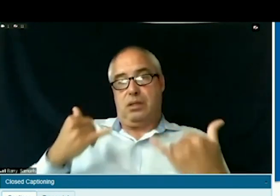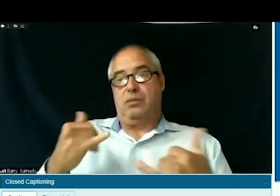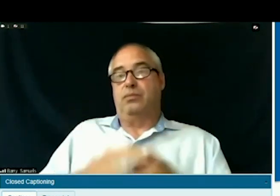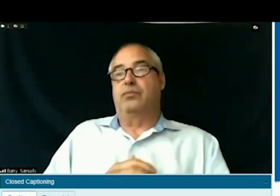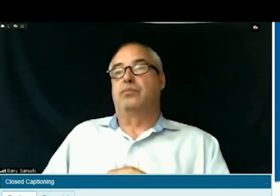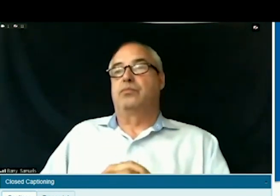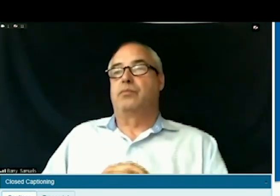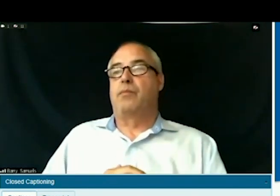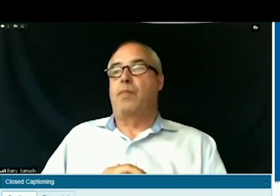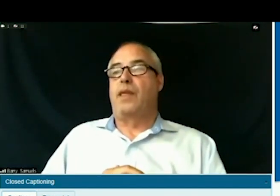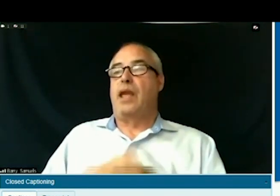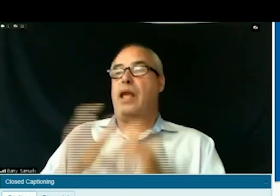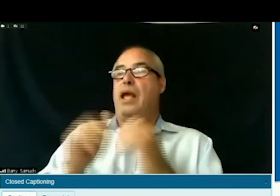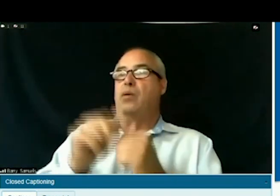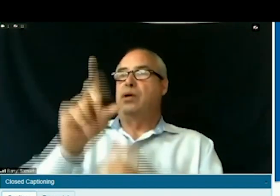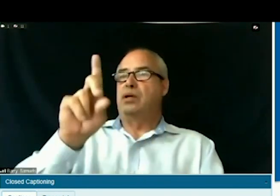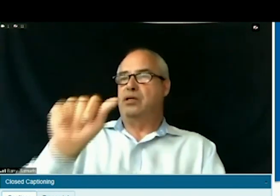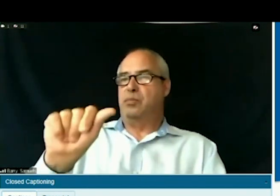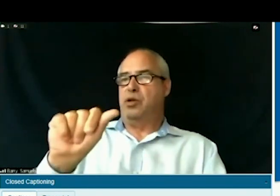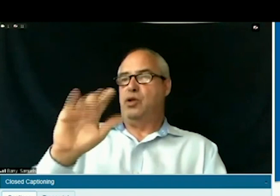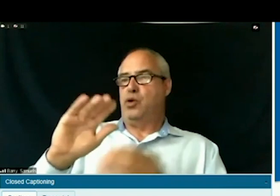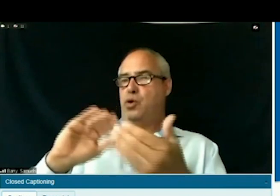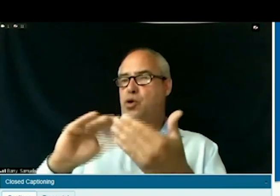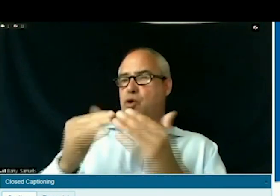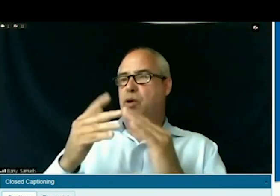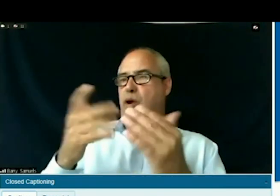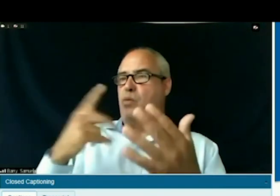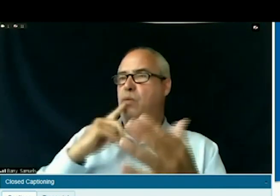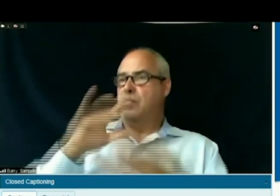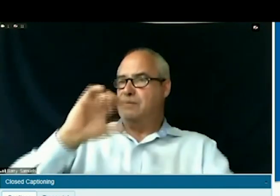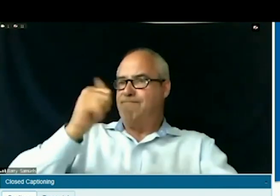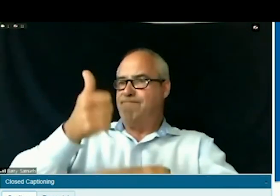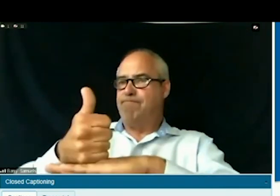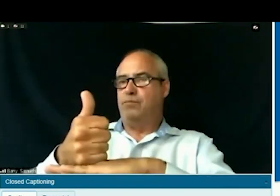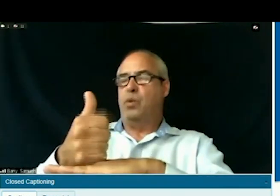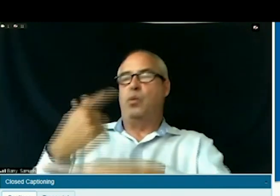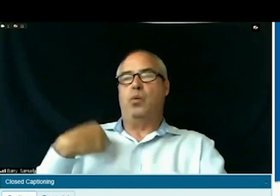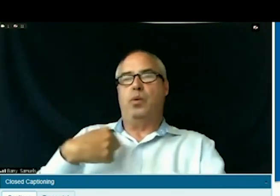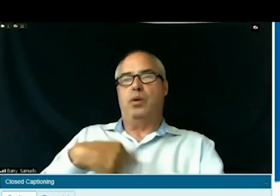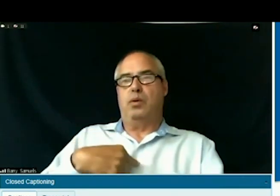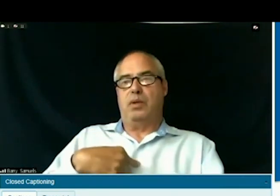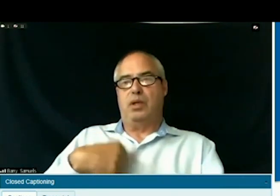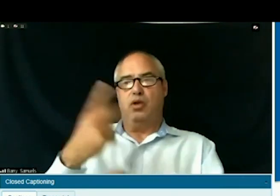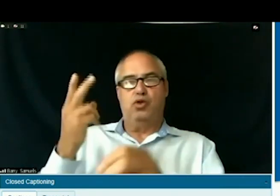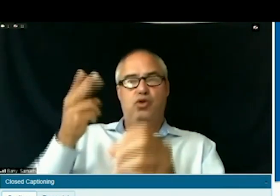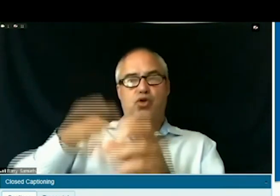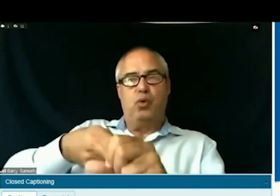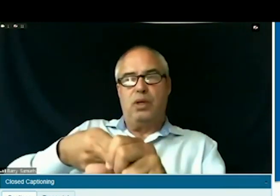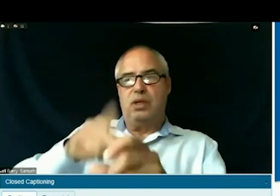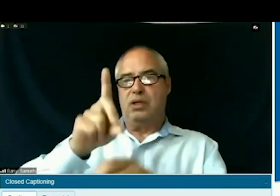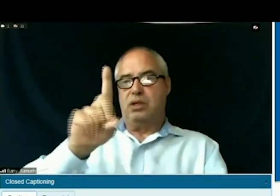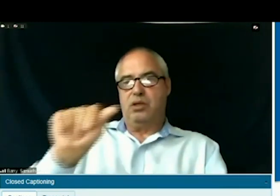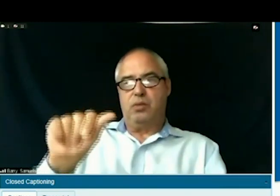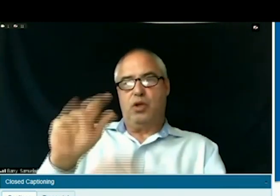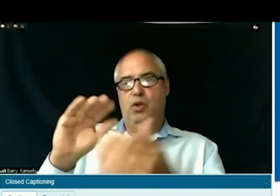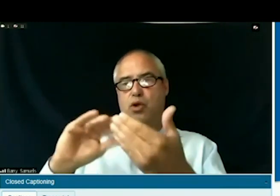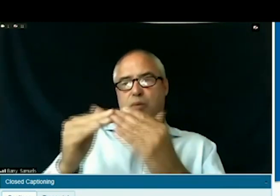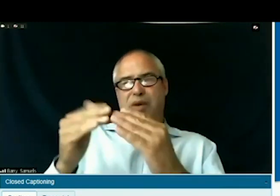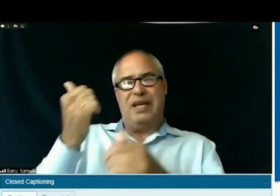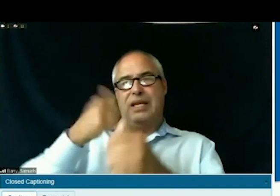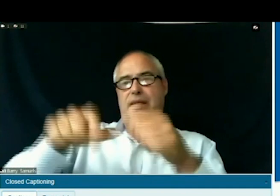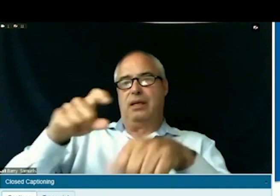and how the disability community, and this is already teed up, right? You can join the disability community at any